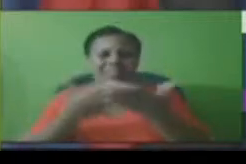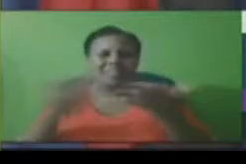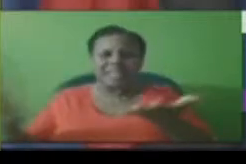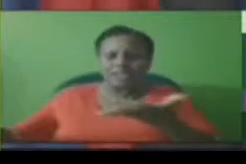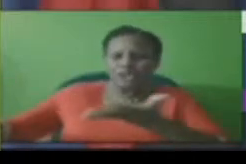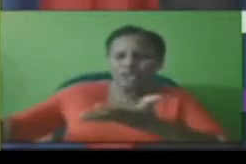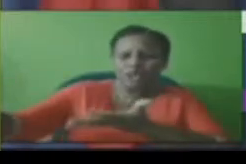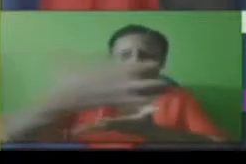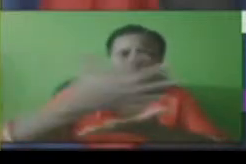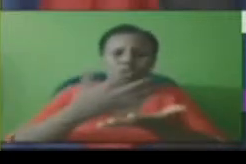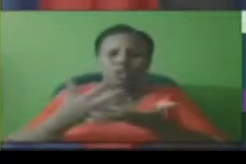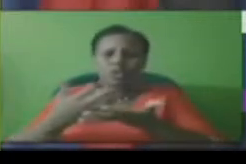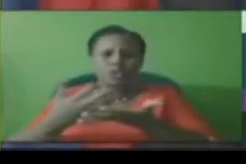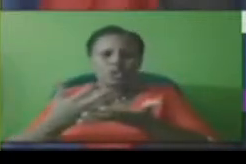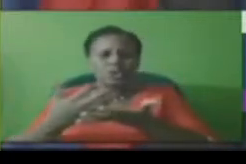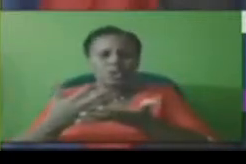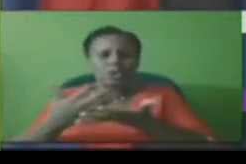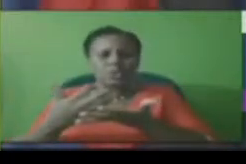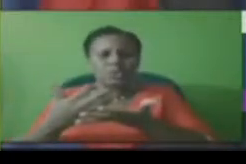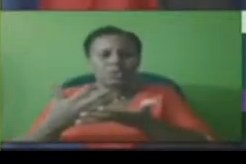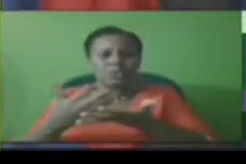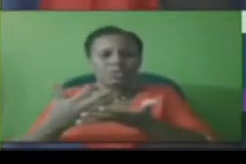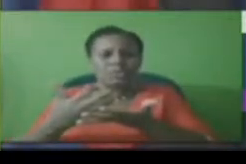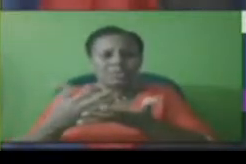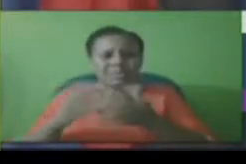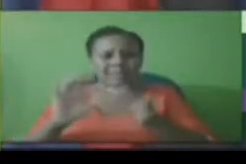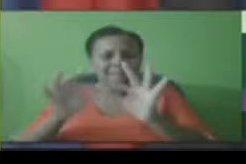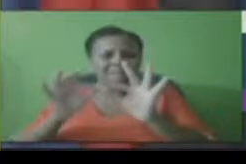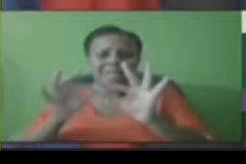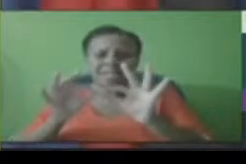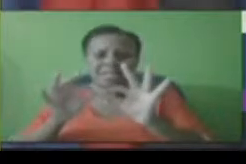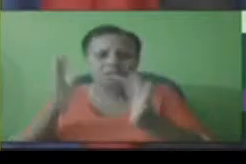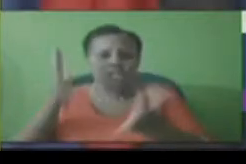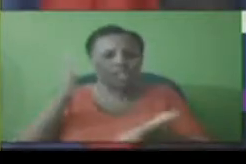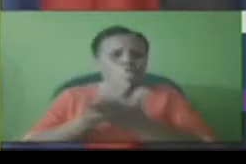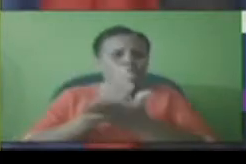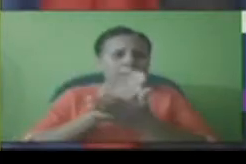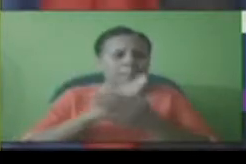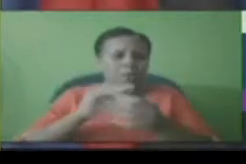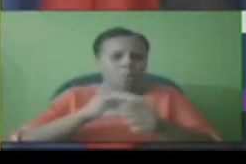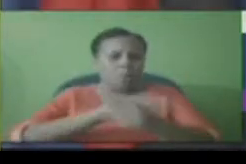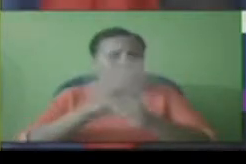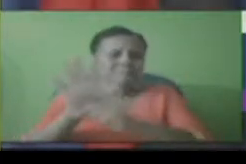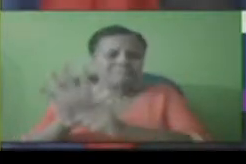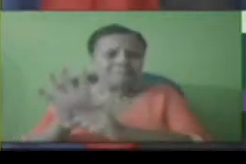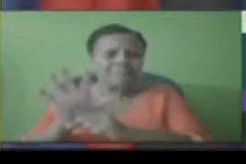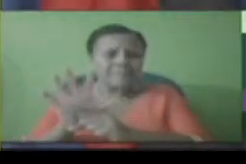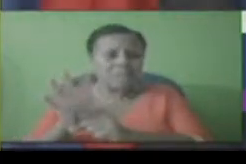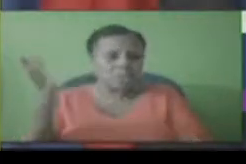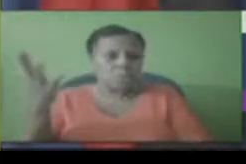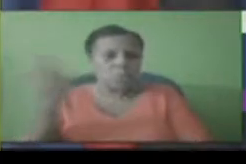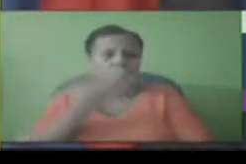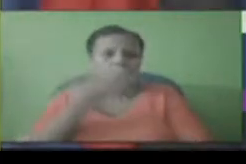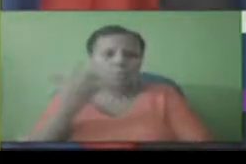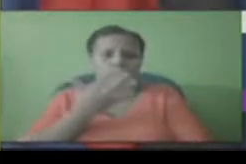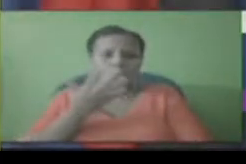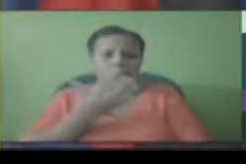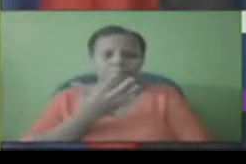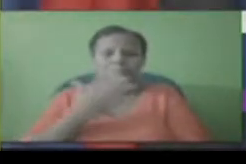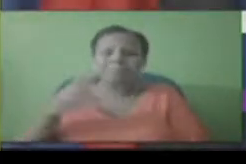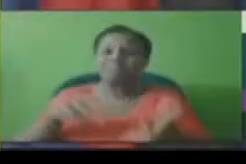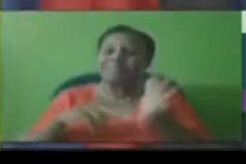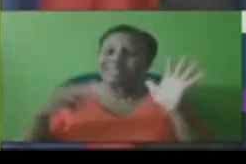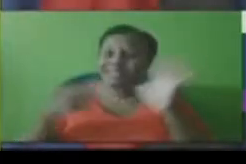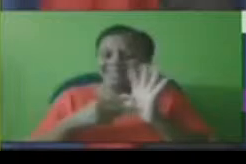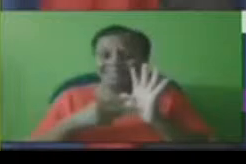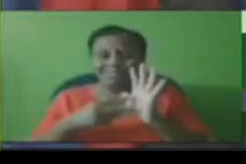country, and you add a 20% of your GDP because of COVID, what that would have done to your budgetary planning. You may